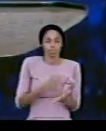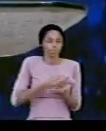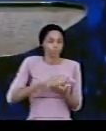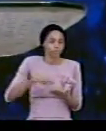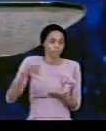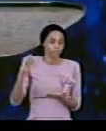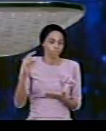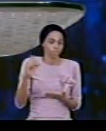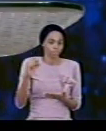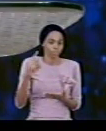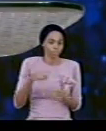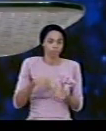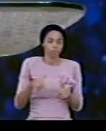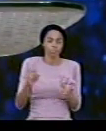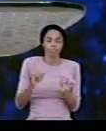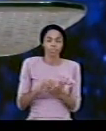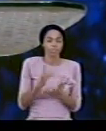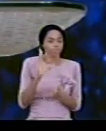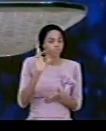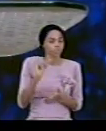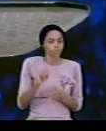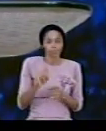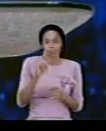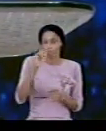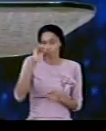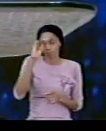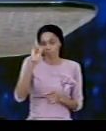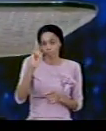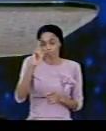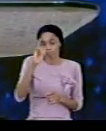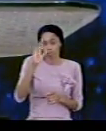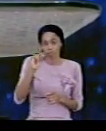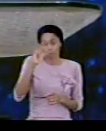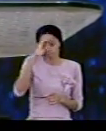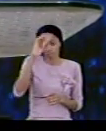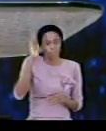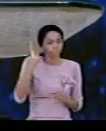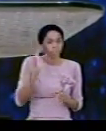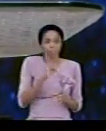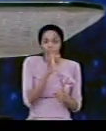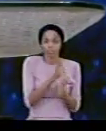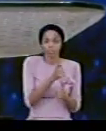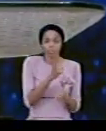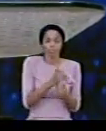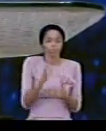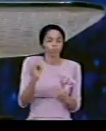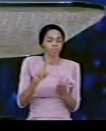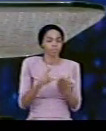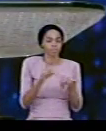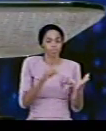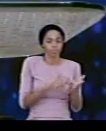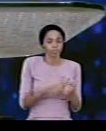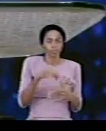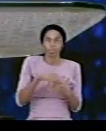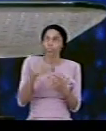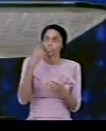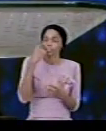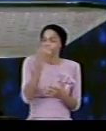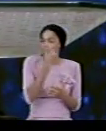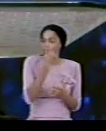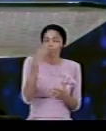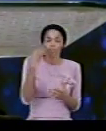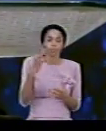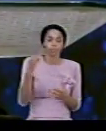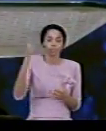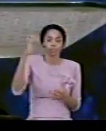but that no man is justified by the law in the sight of God,